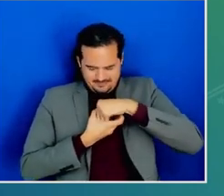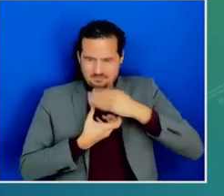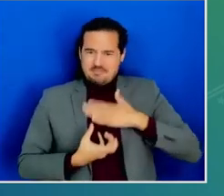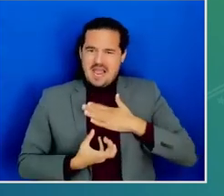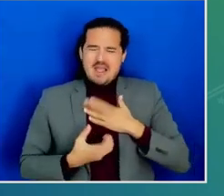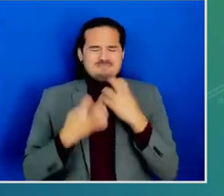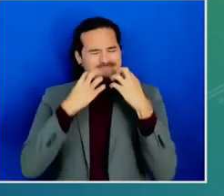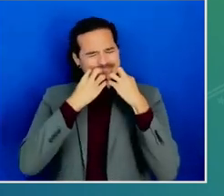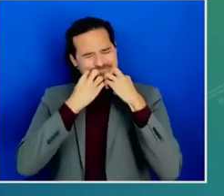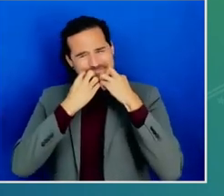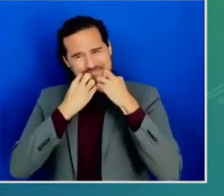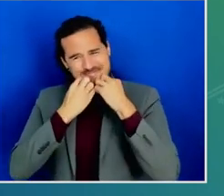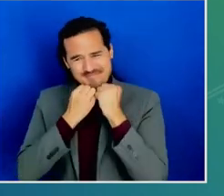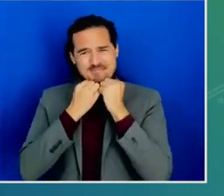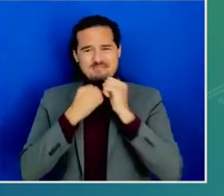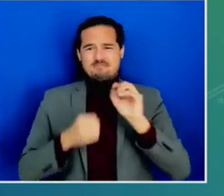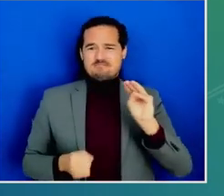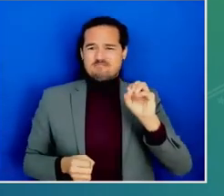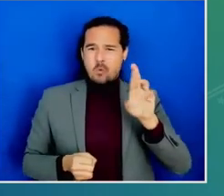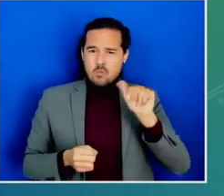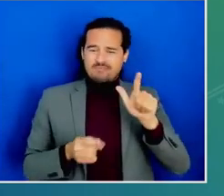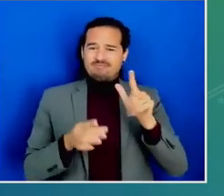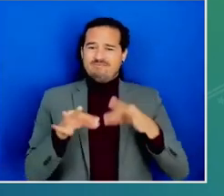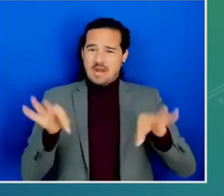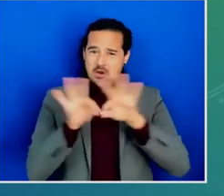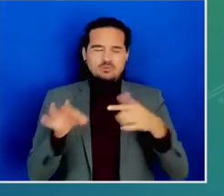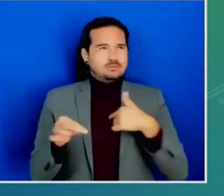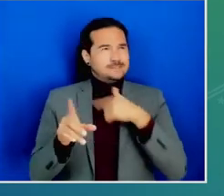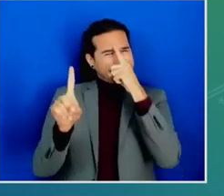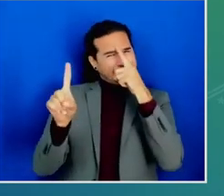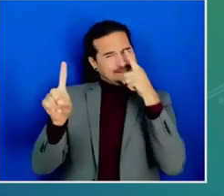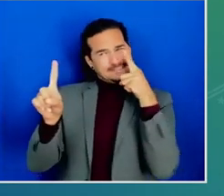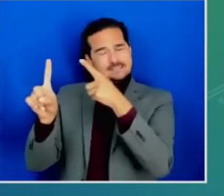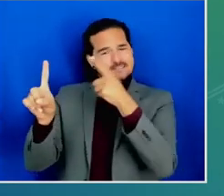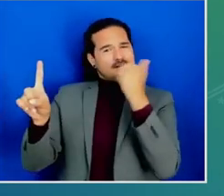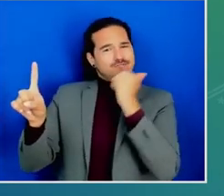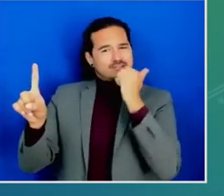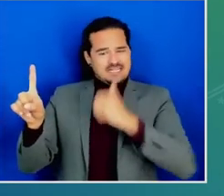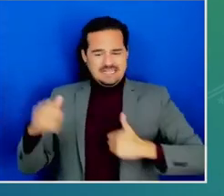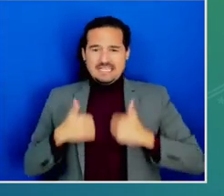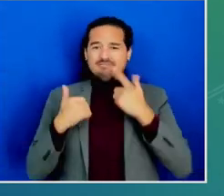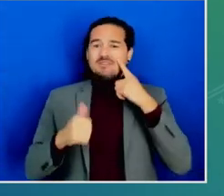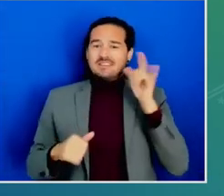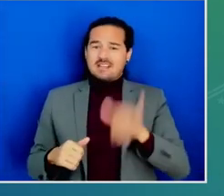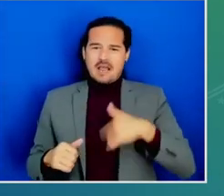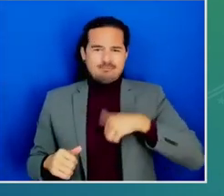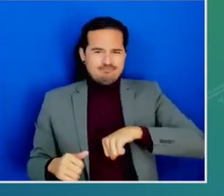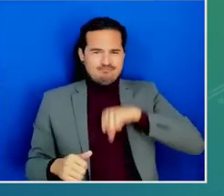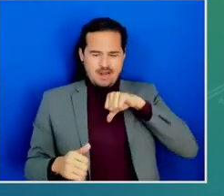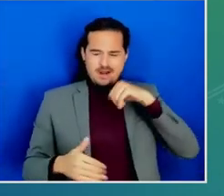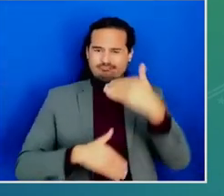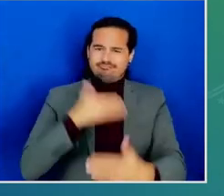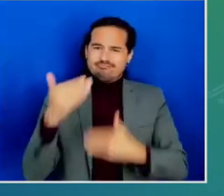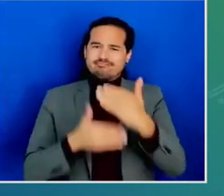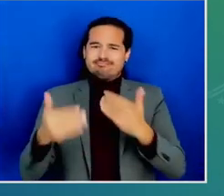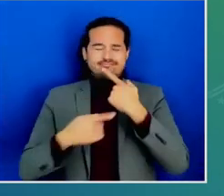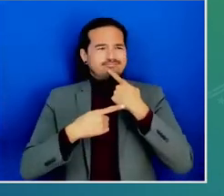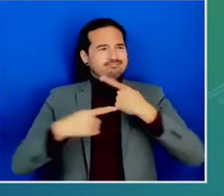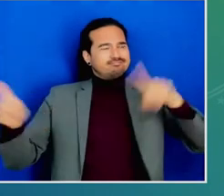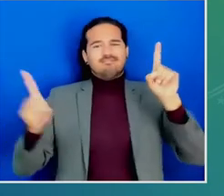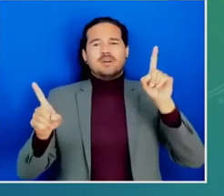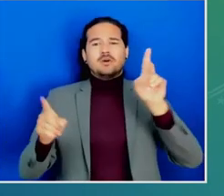fiber. It's what I live for. And I'm proud of the progress that we've made across the United States, and I'm proud